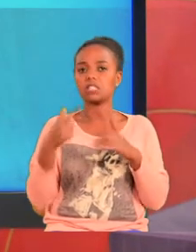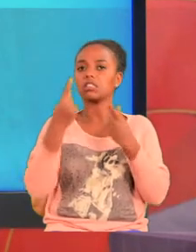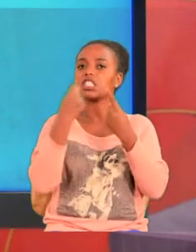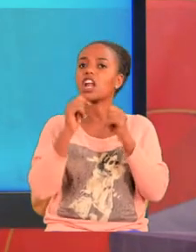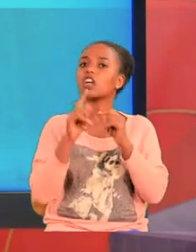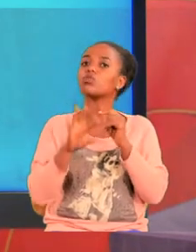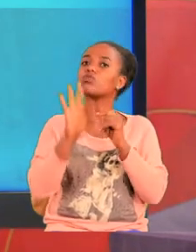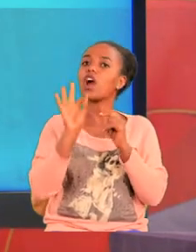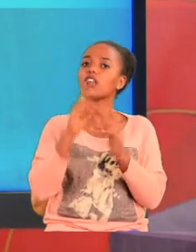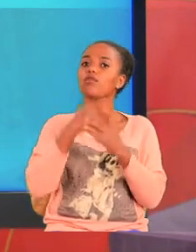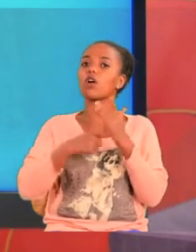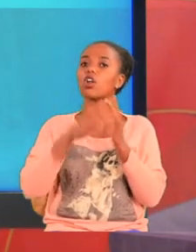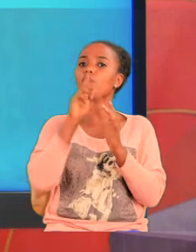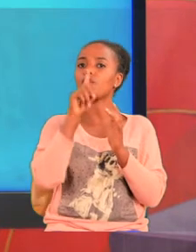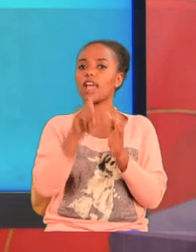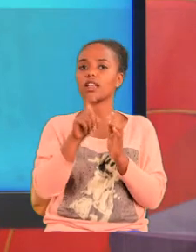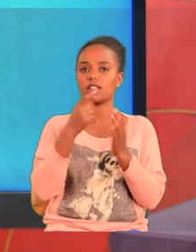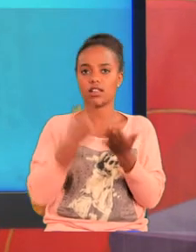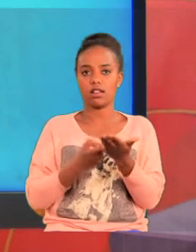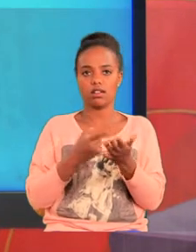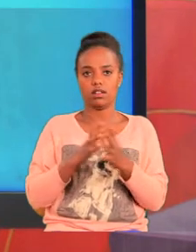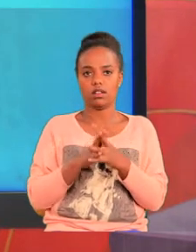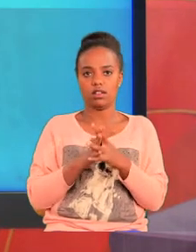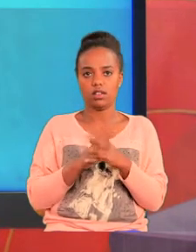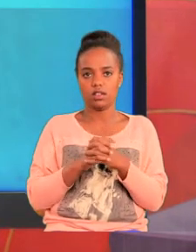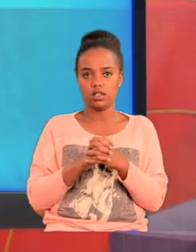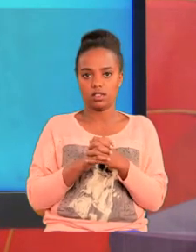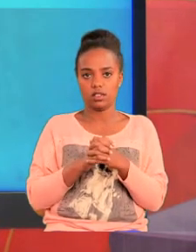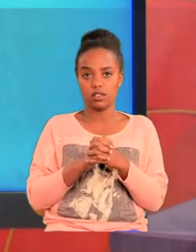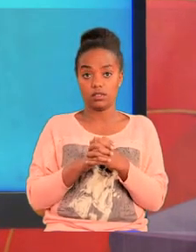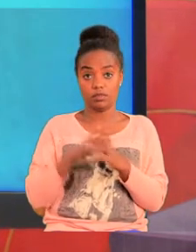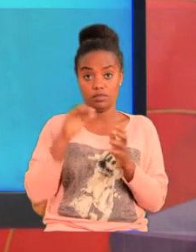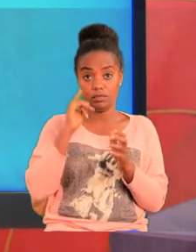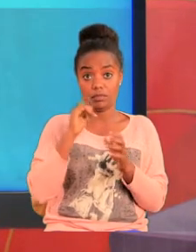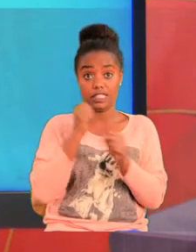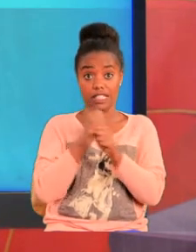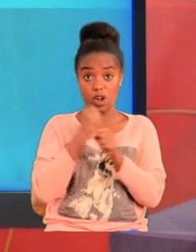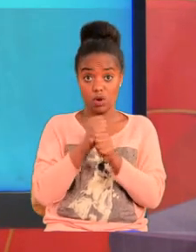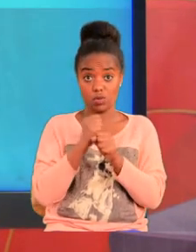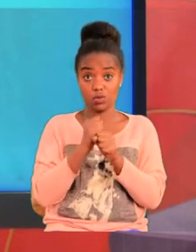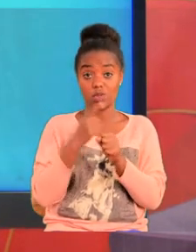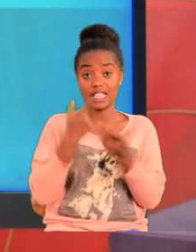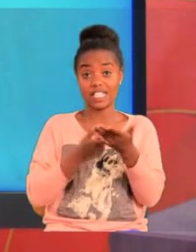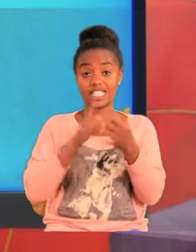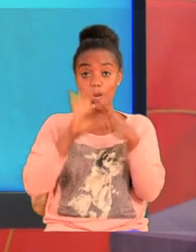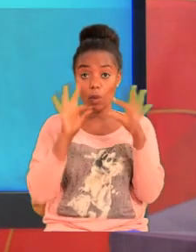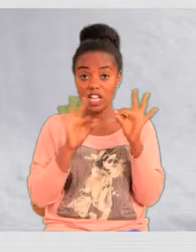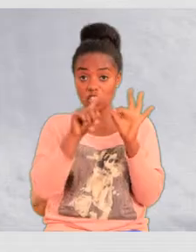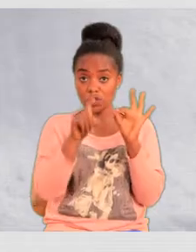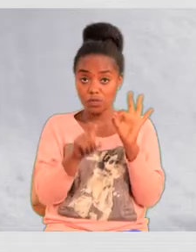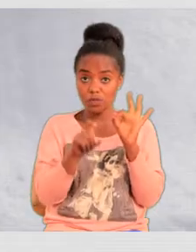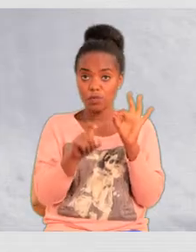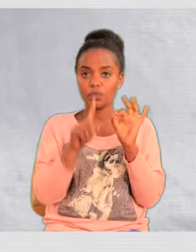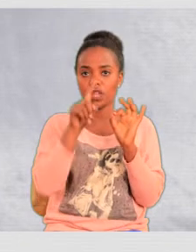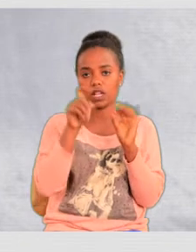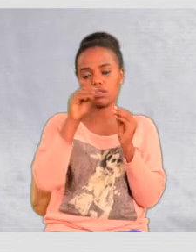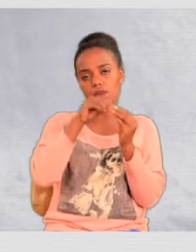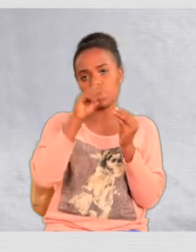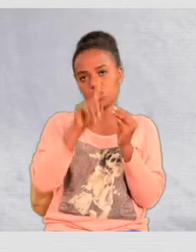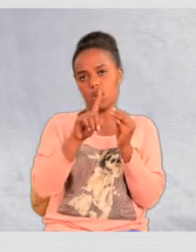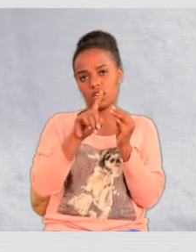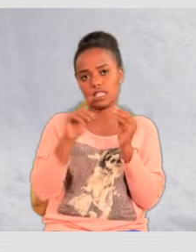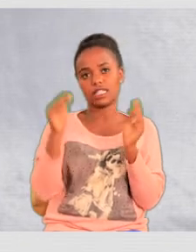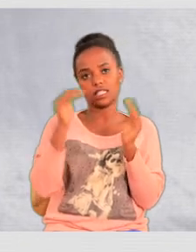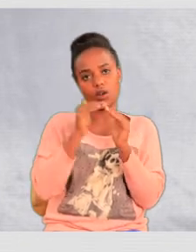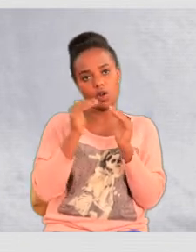find the value of x here. If you solve this one, this equation, x plus 1